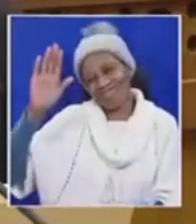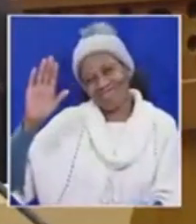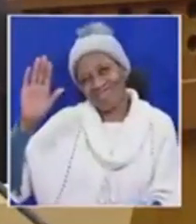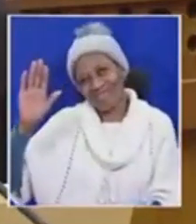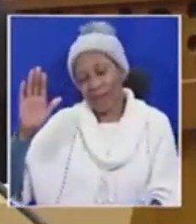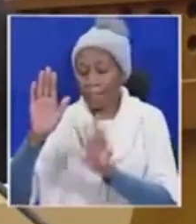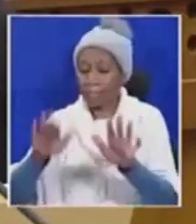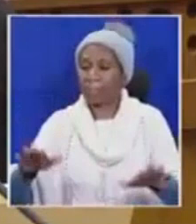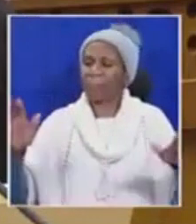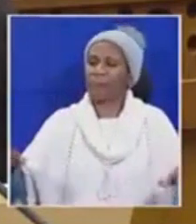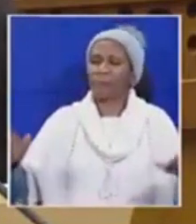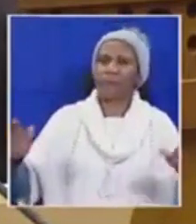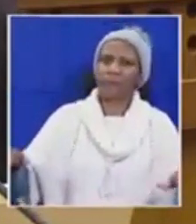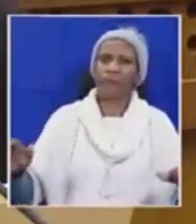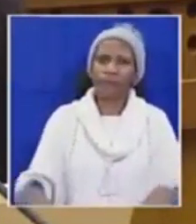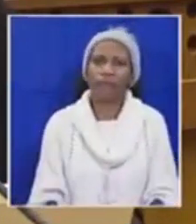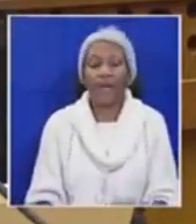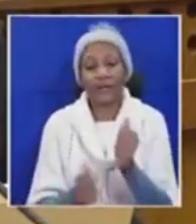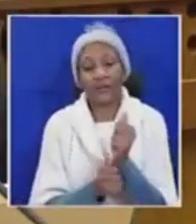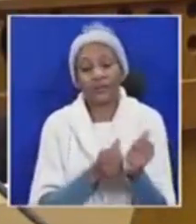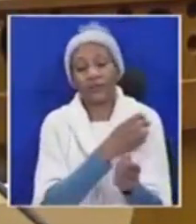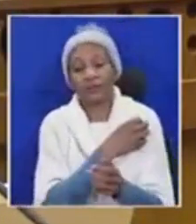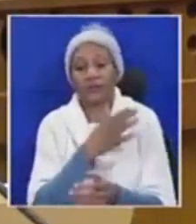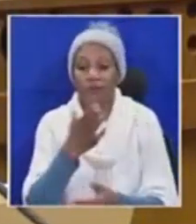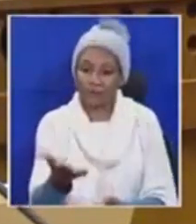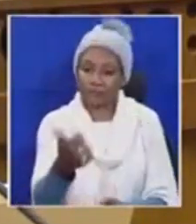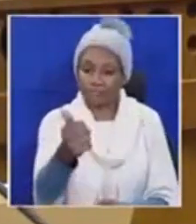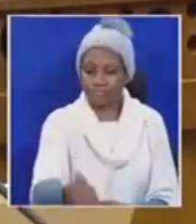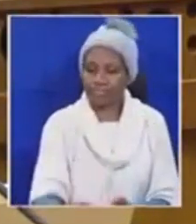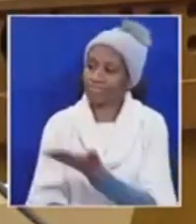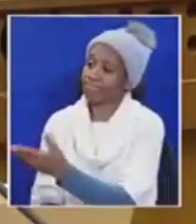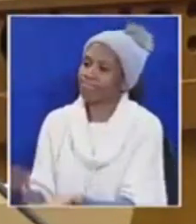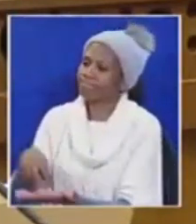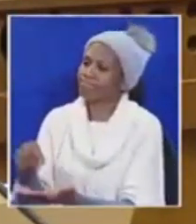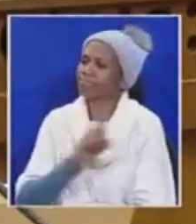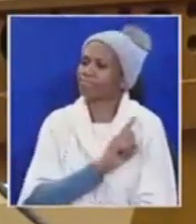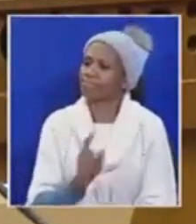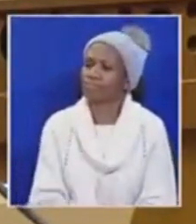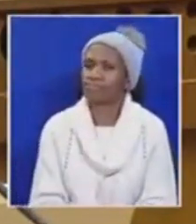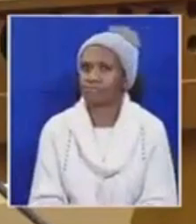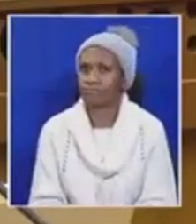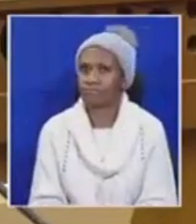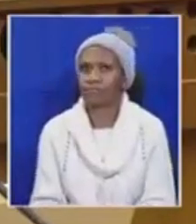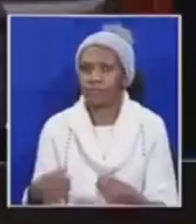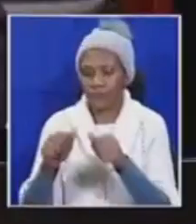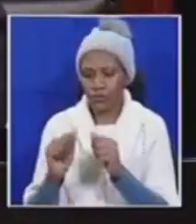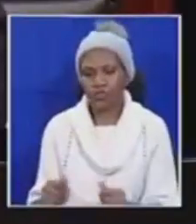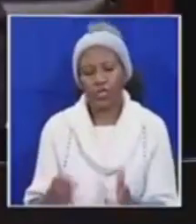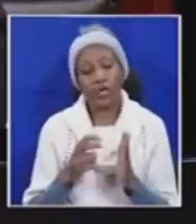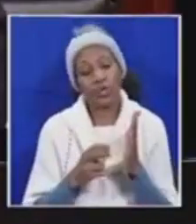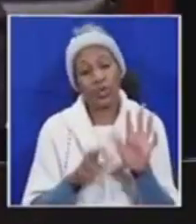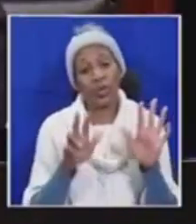Israeli order. Lobby... Order. Deputy Minister, will you take your seat? What's the point of order? Madam House Chairperson, it's in terms of